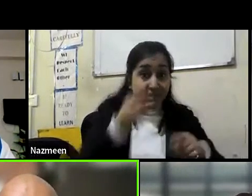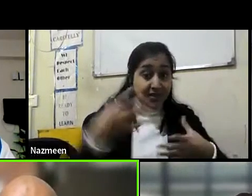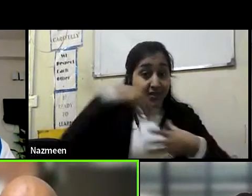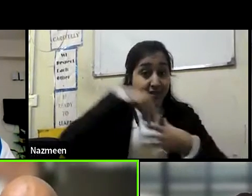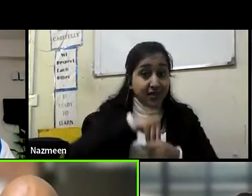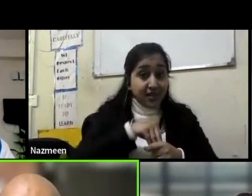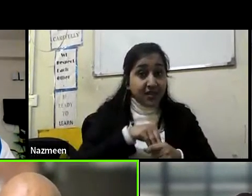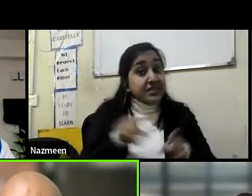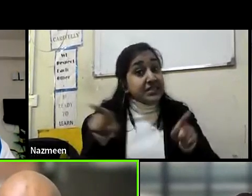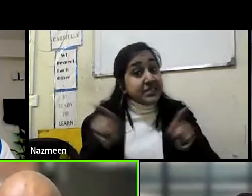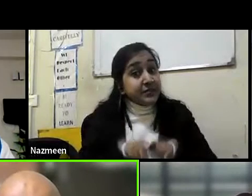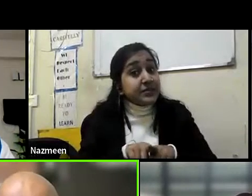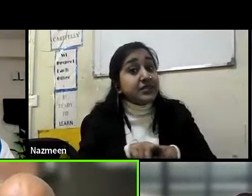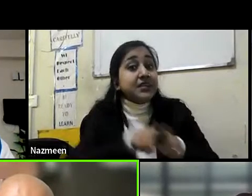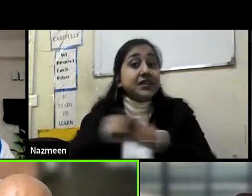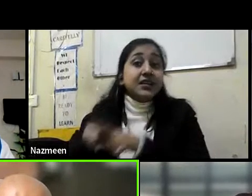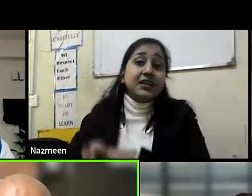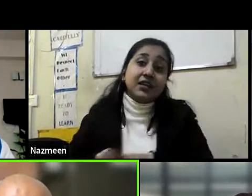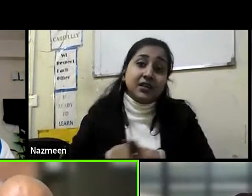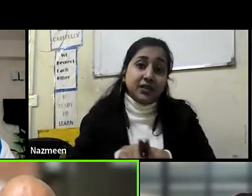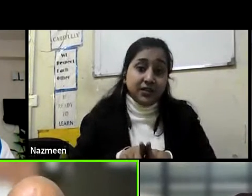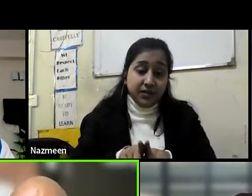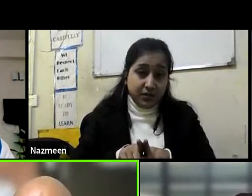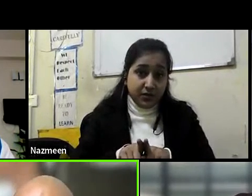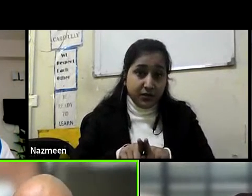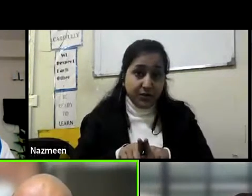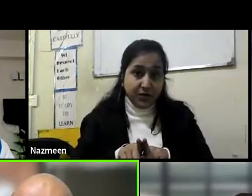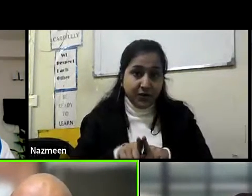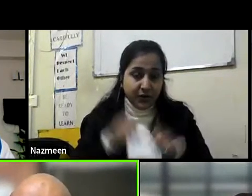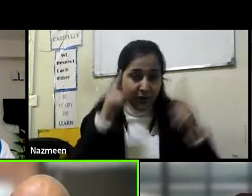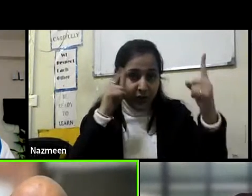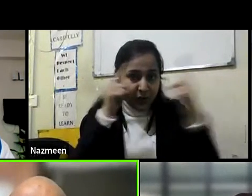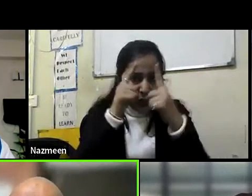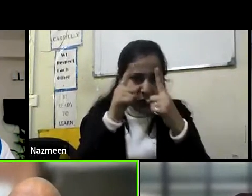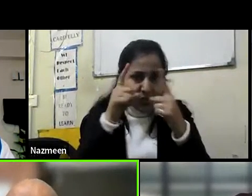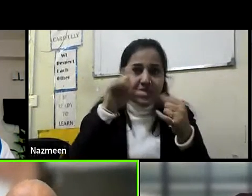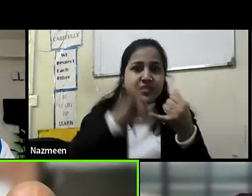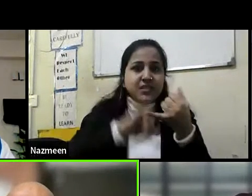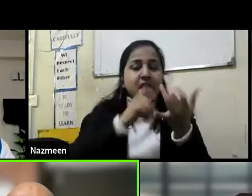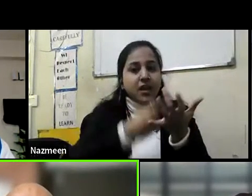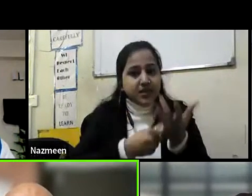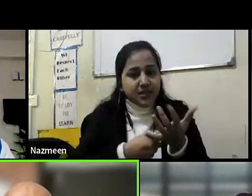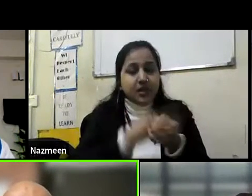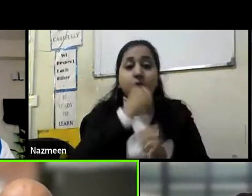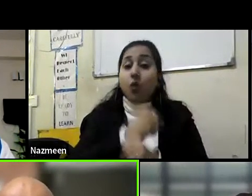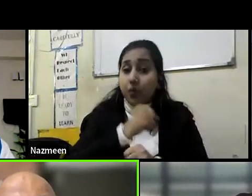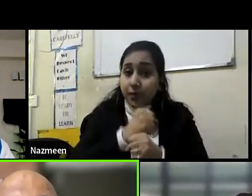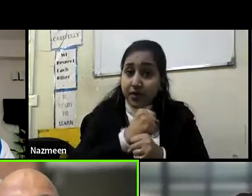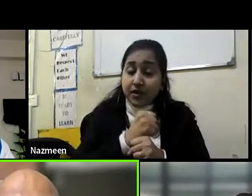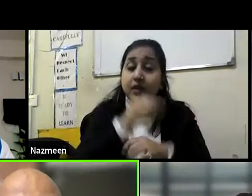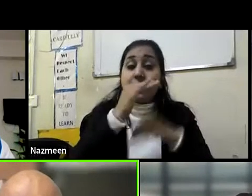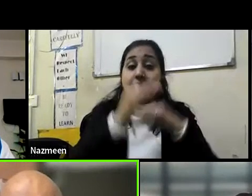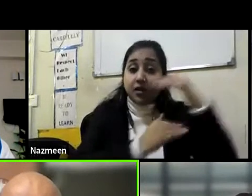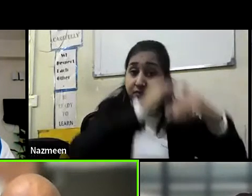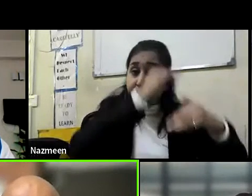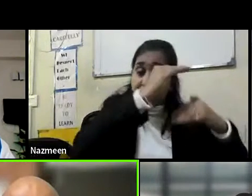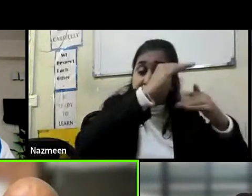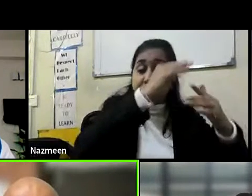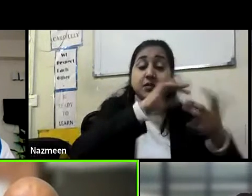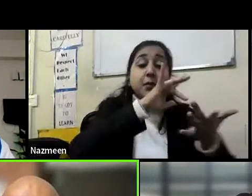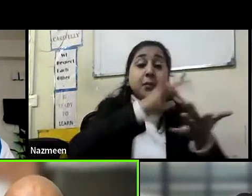goal. We will come together as corporates, as development sector, and collaboratively work out